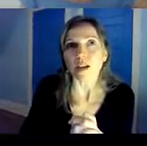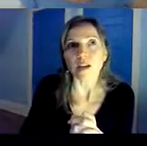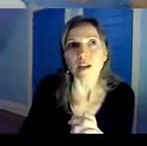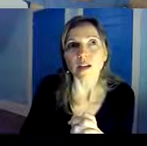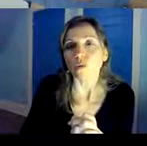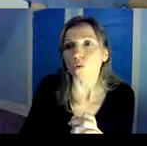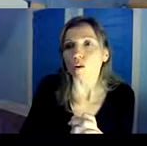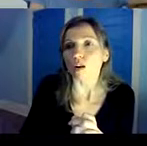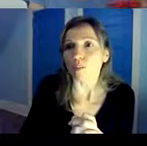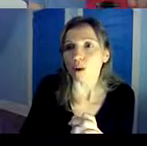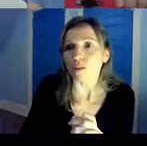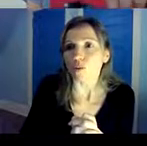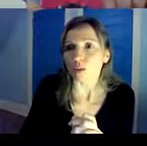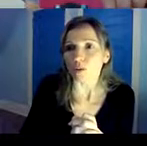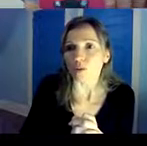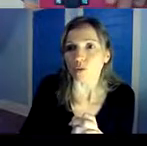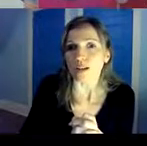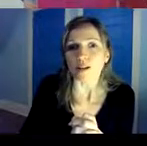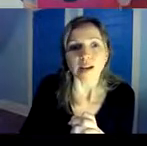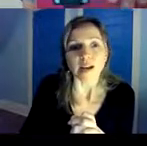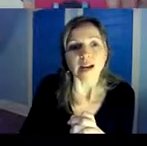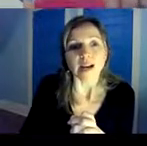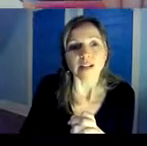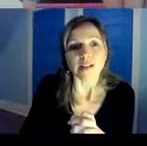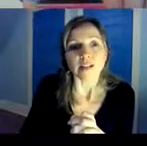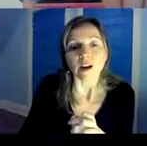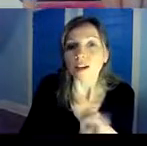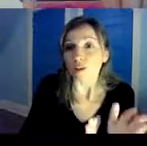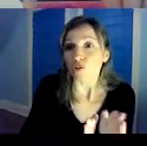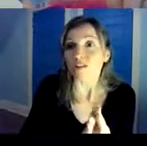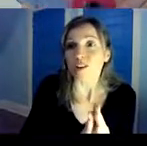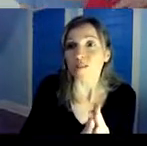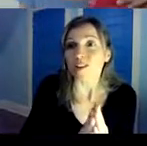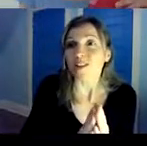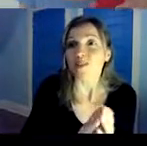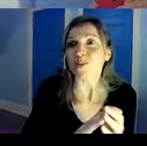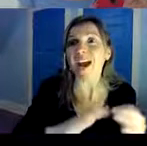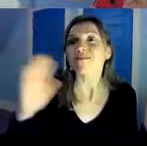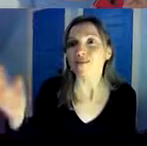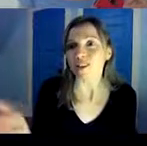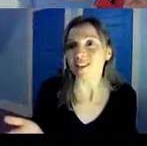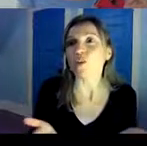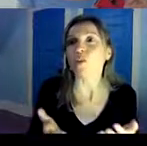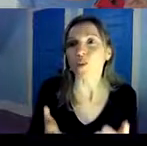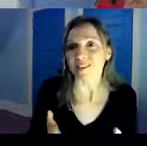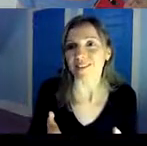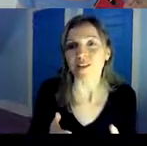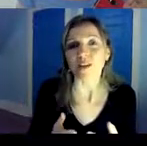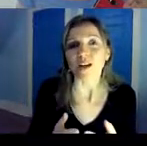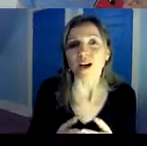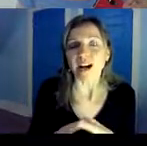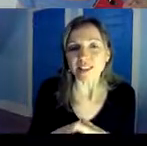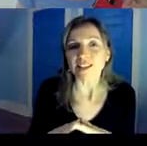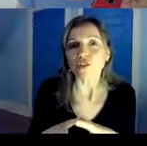species in your province or territory. And iNaturalist is available to everyone in the world.